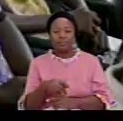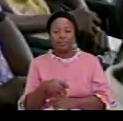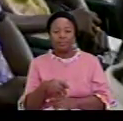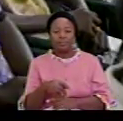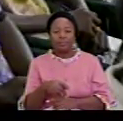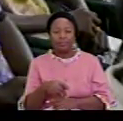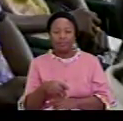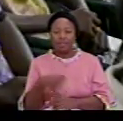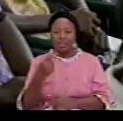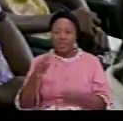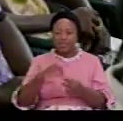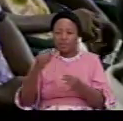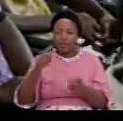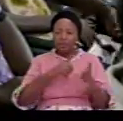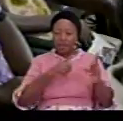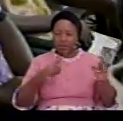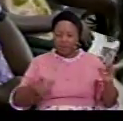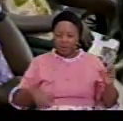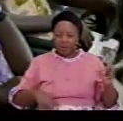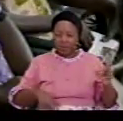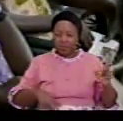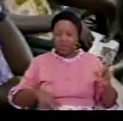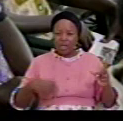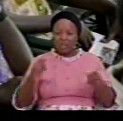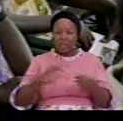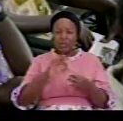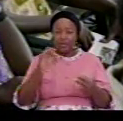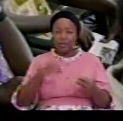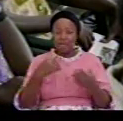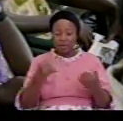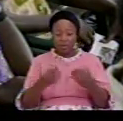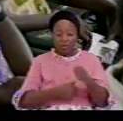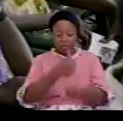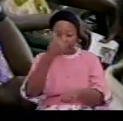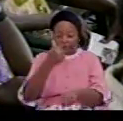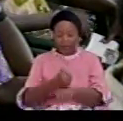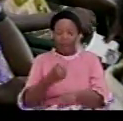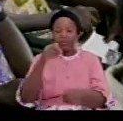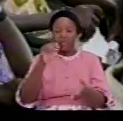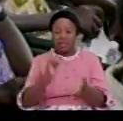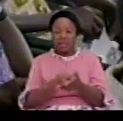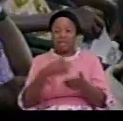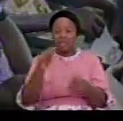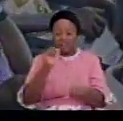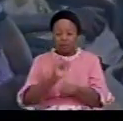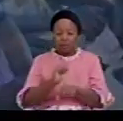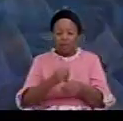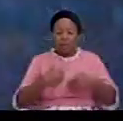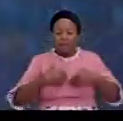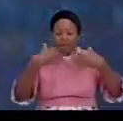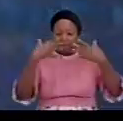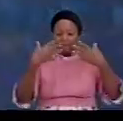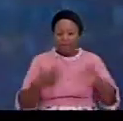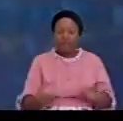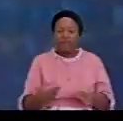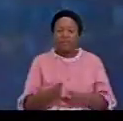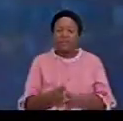The Spirit of the Lord confirmed that the work is done.